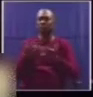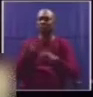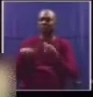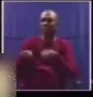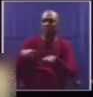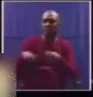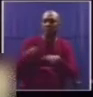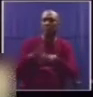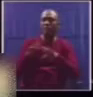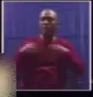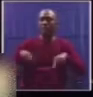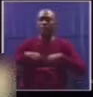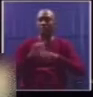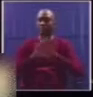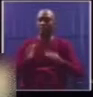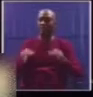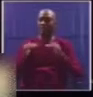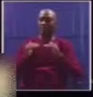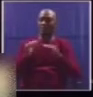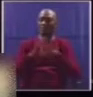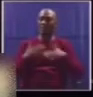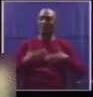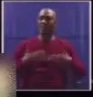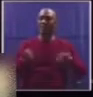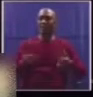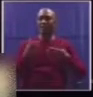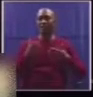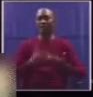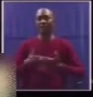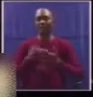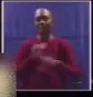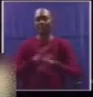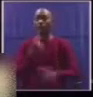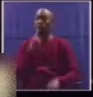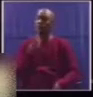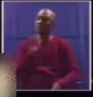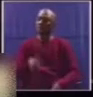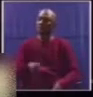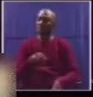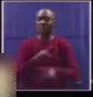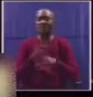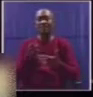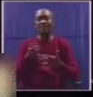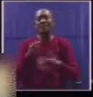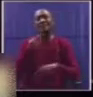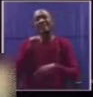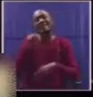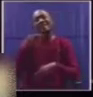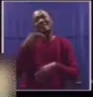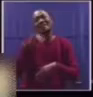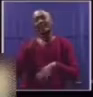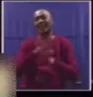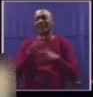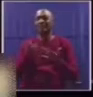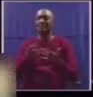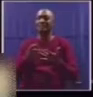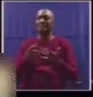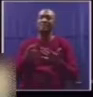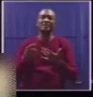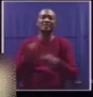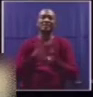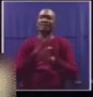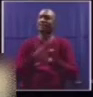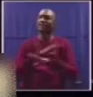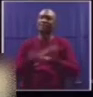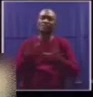care for all would suffice through the NHI. We reiterate the long held sentiment that the NHI, contrary to popular belief,